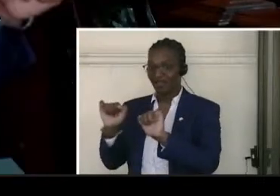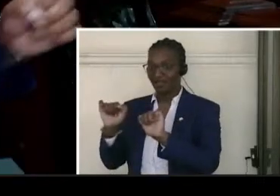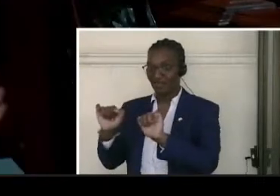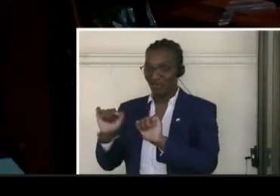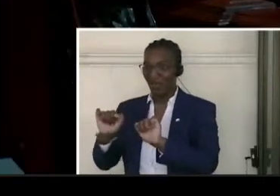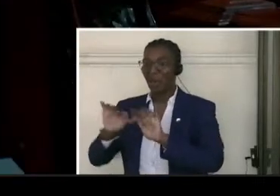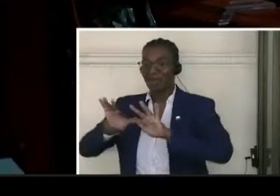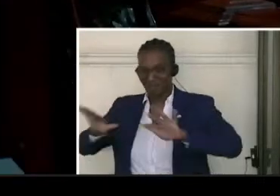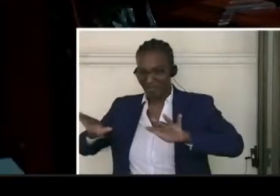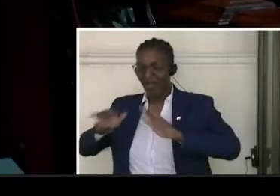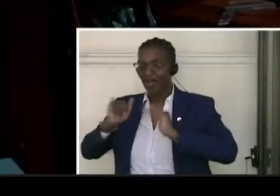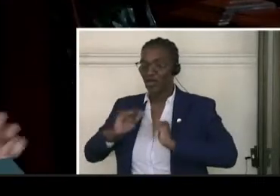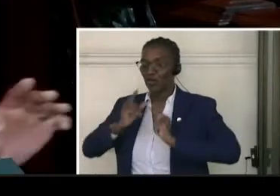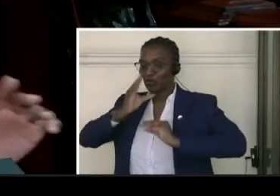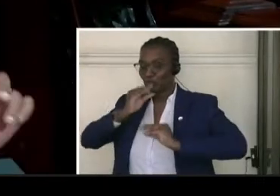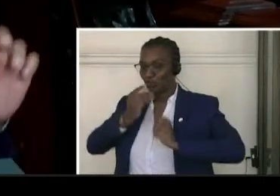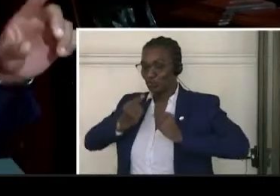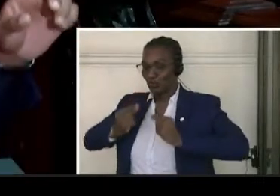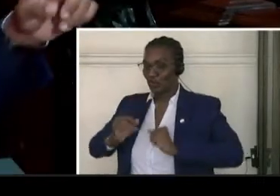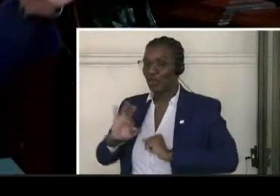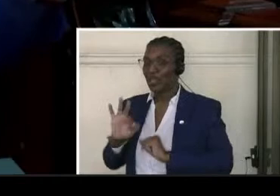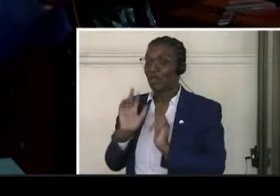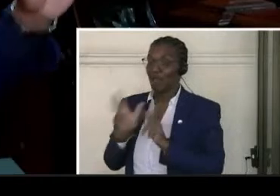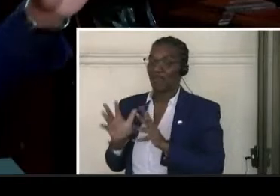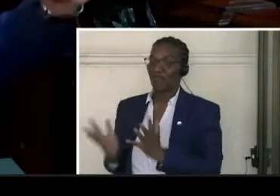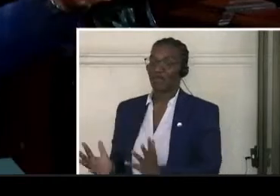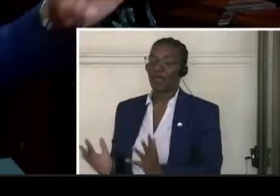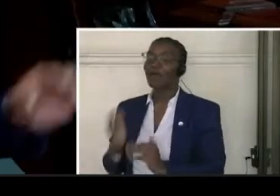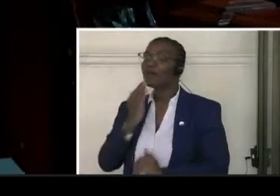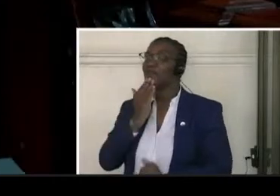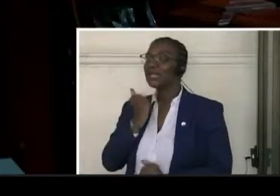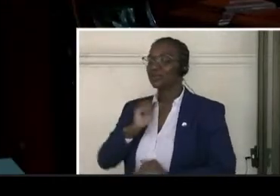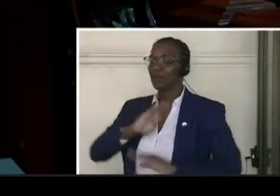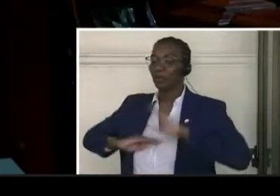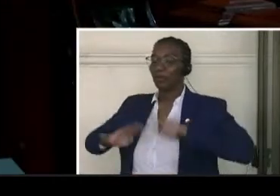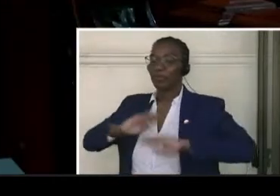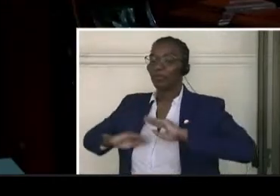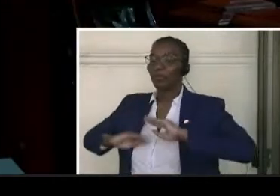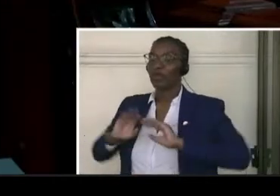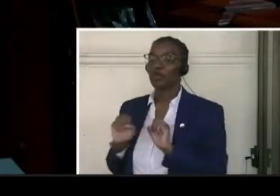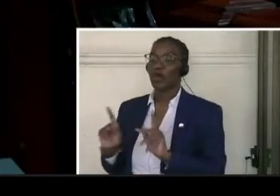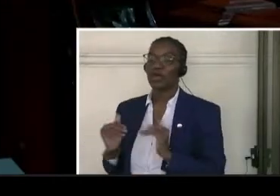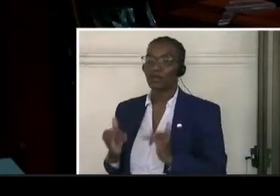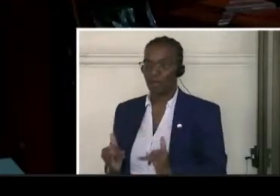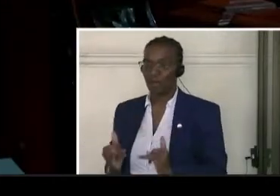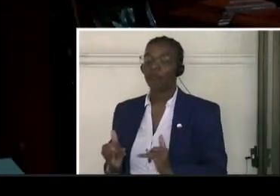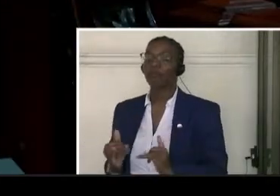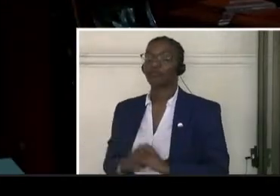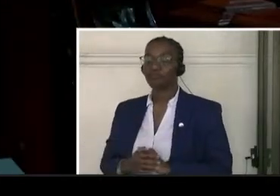your handlers. Then you had to do it. Let me leave you there. But please be patient. We'll be okay.